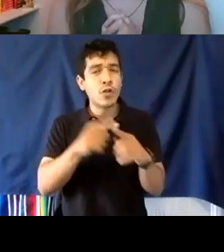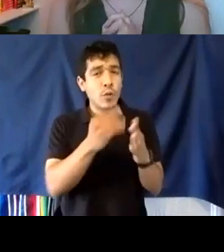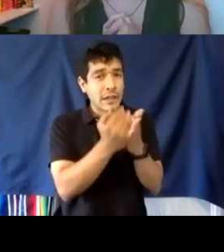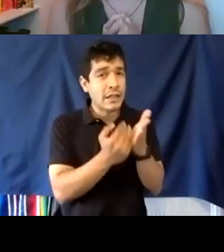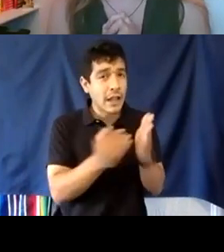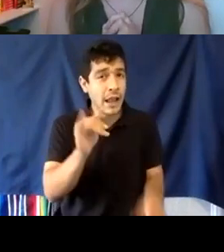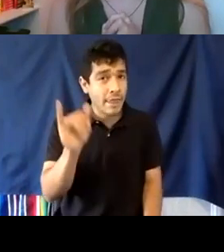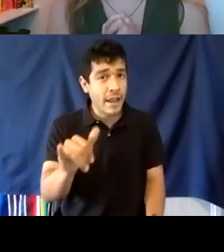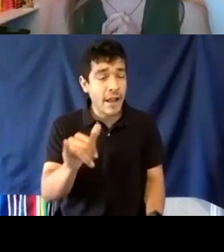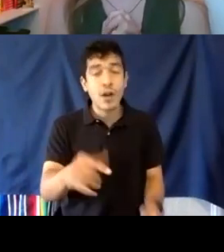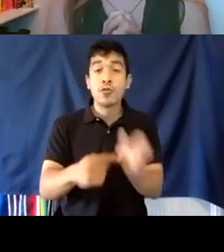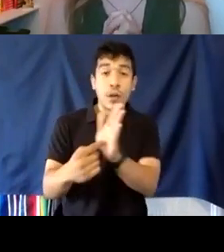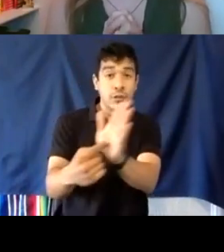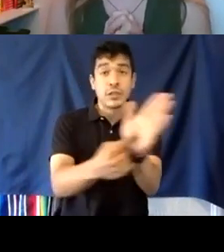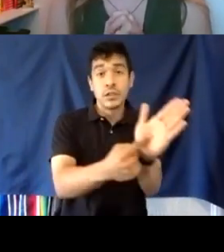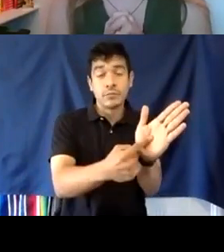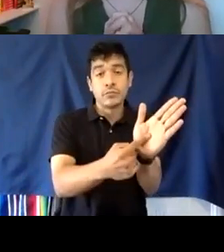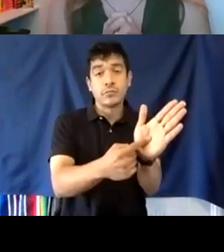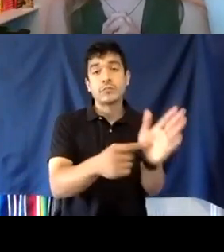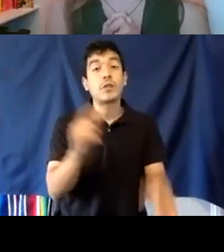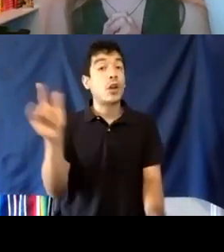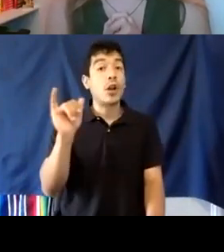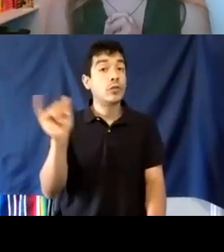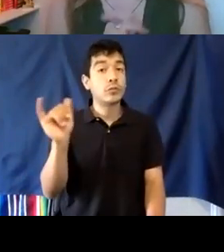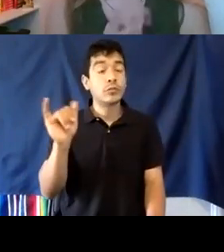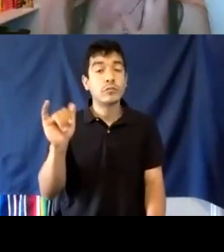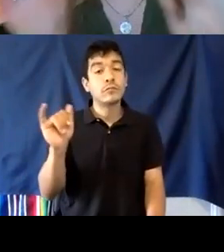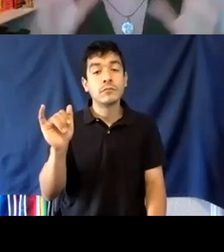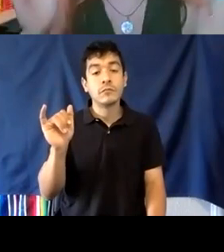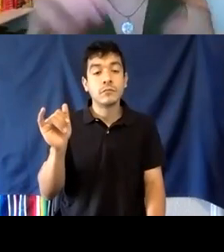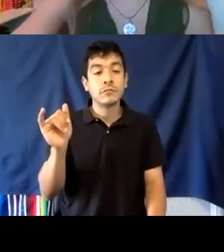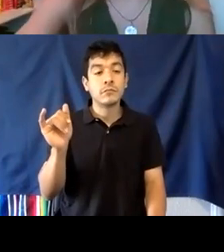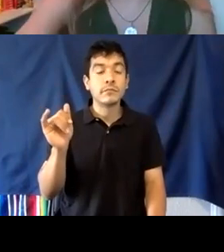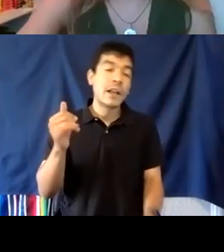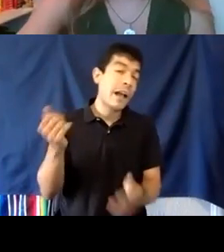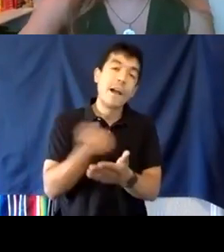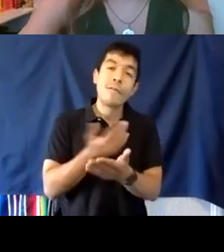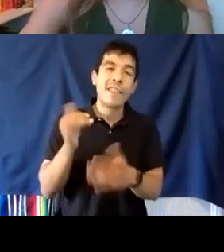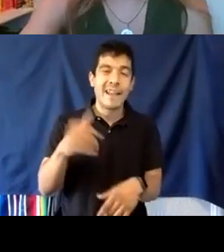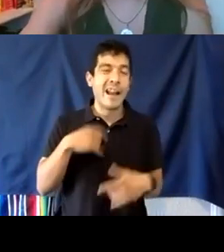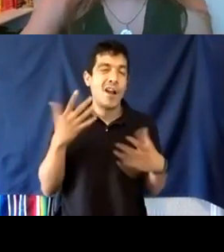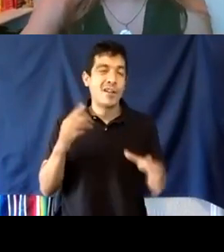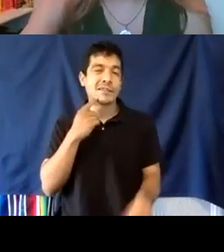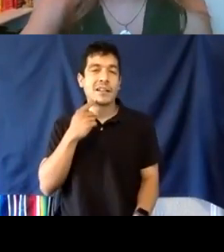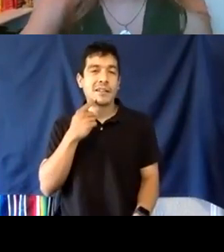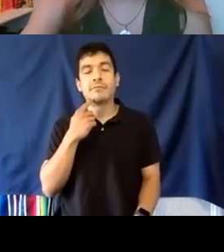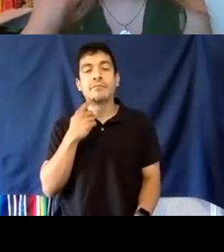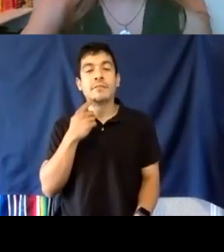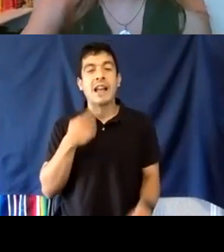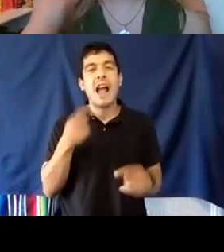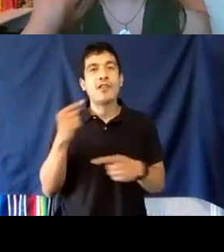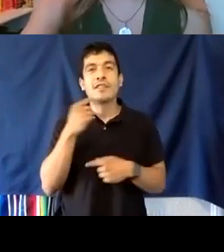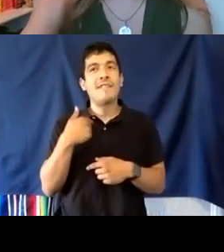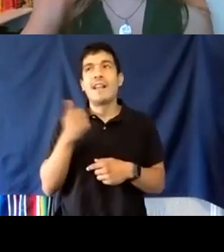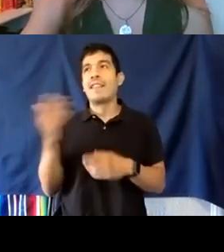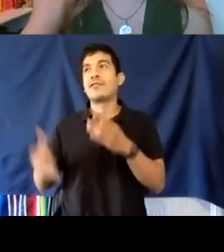that, representation, also the, well, everything that I just mentioned, trying to see if I had anything